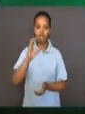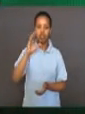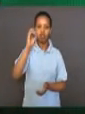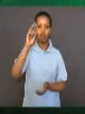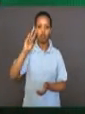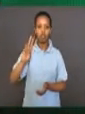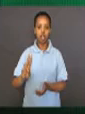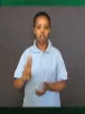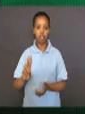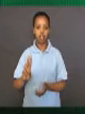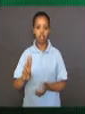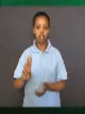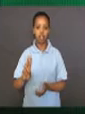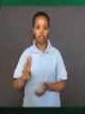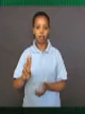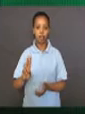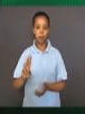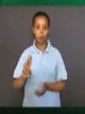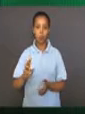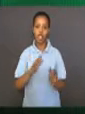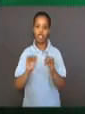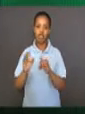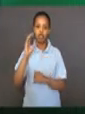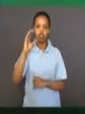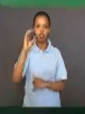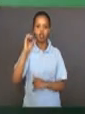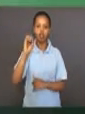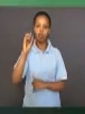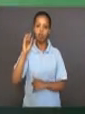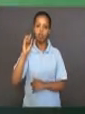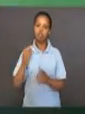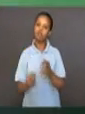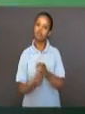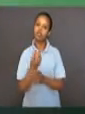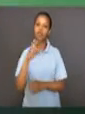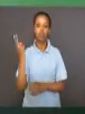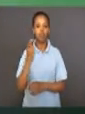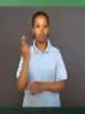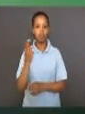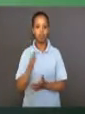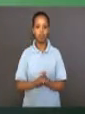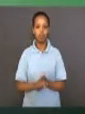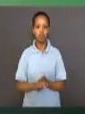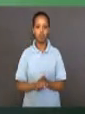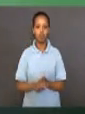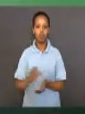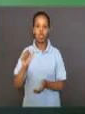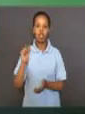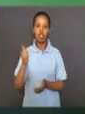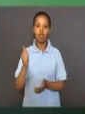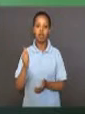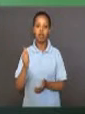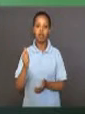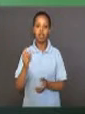carbon dioxide as a carbon source. They are able to